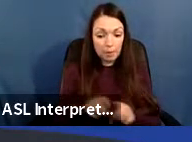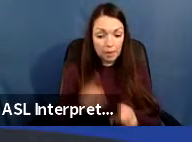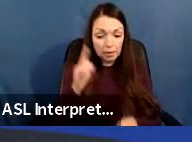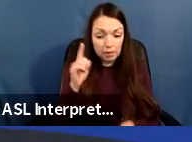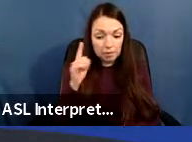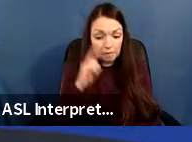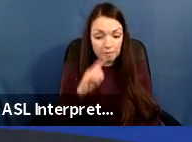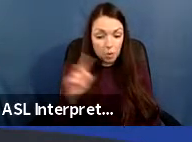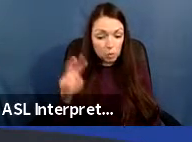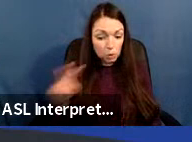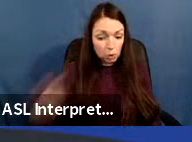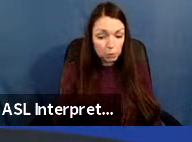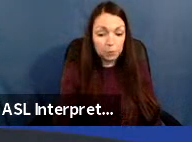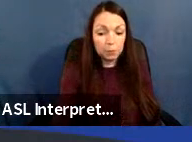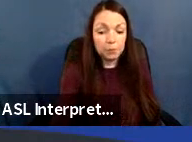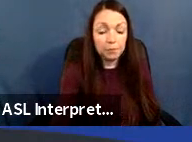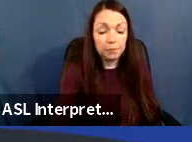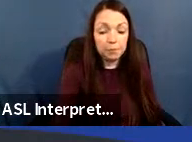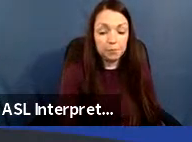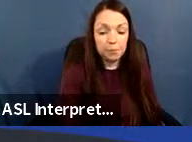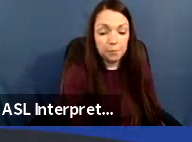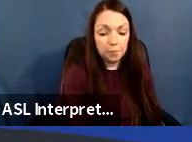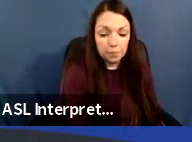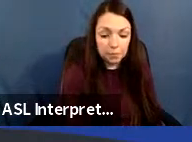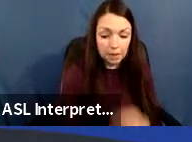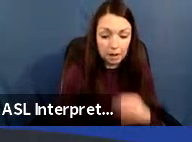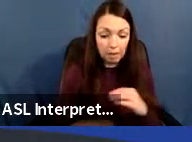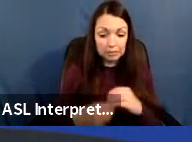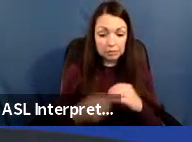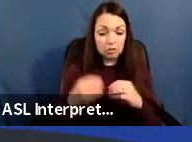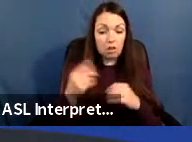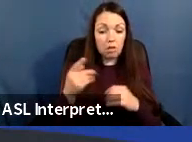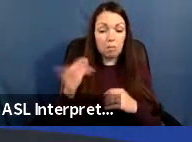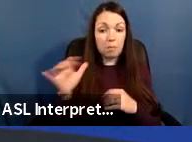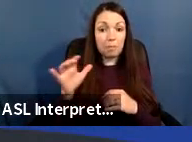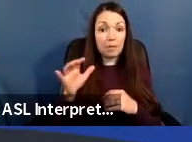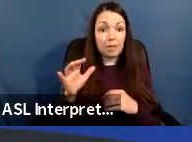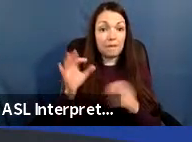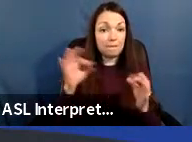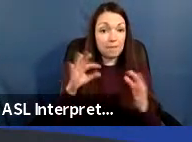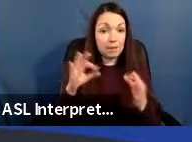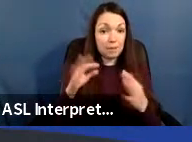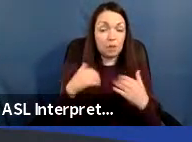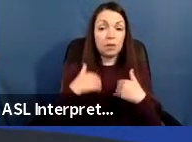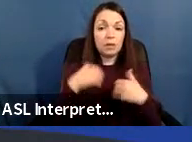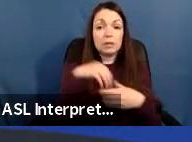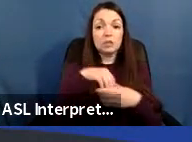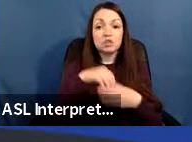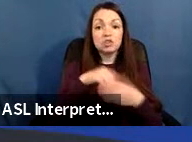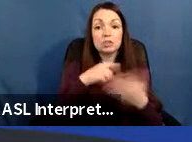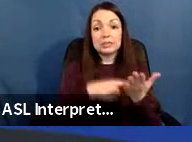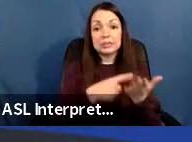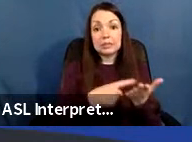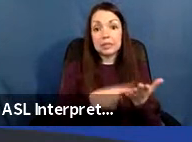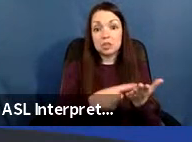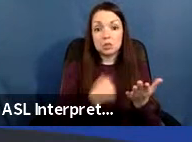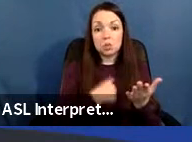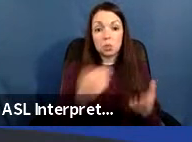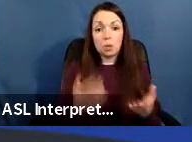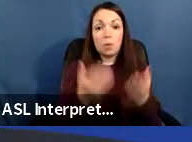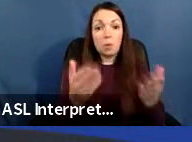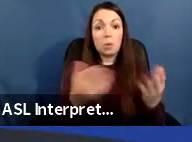FY22. Based on additional public feedback we received and internal discussions, we are proposing to add 2